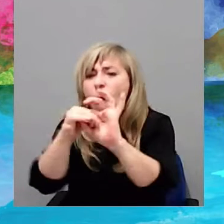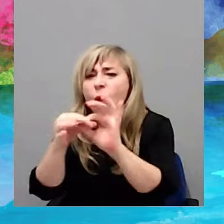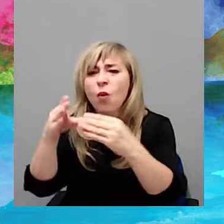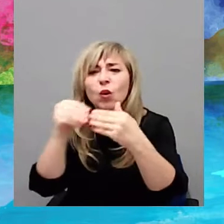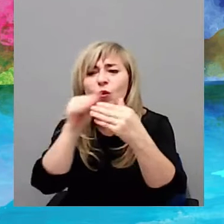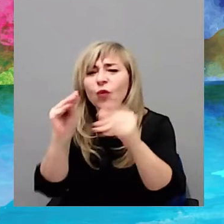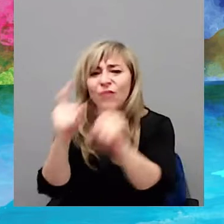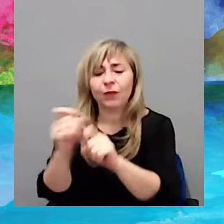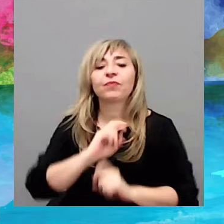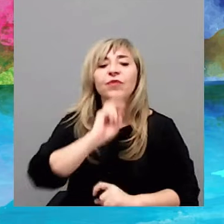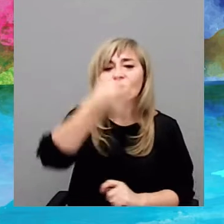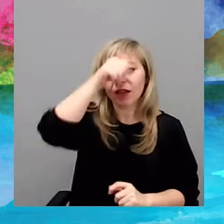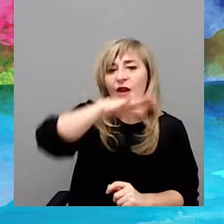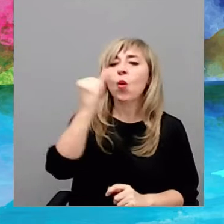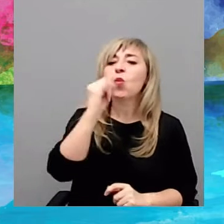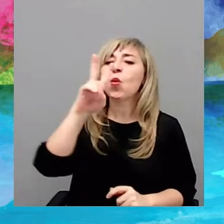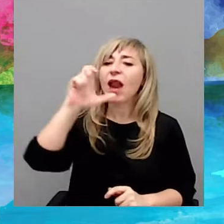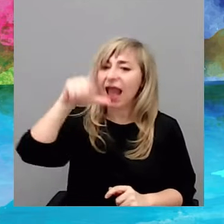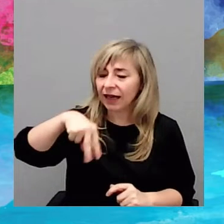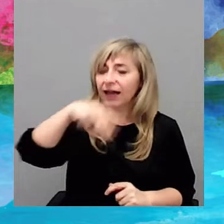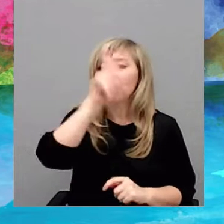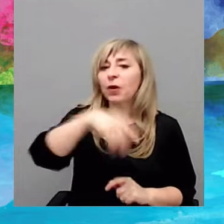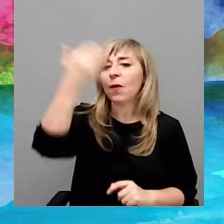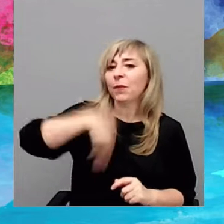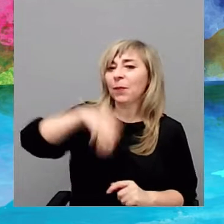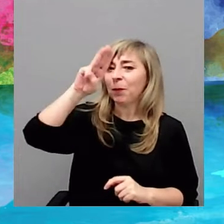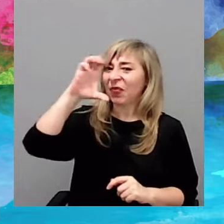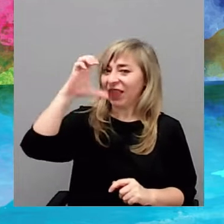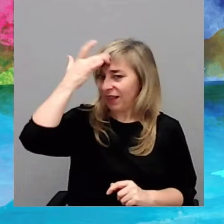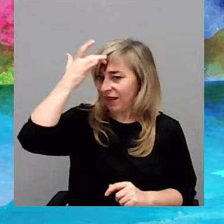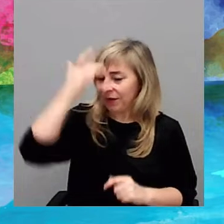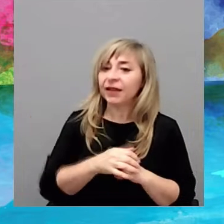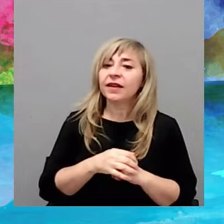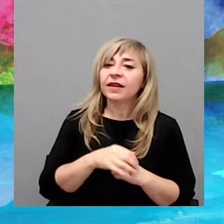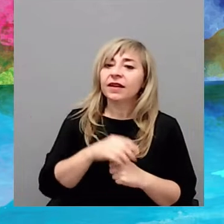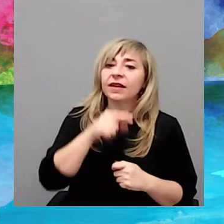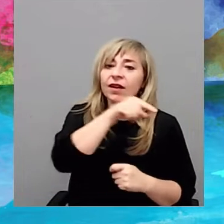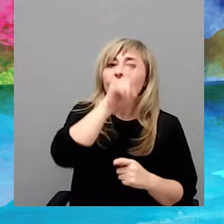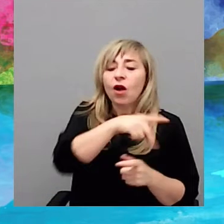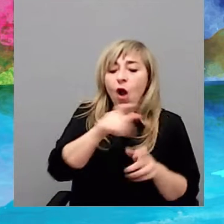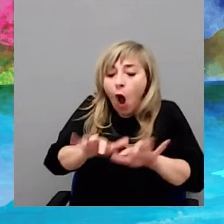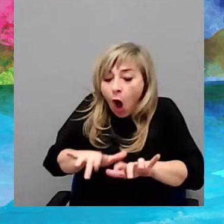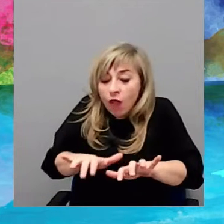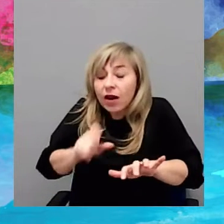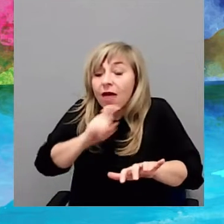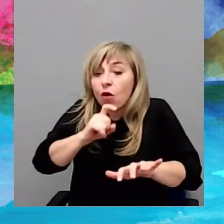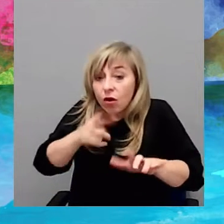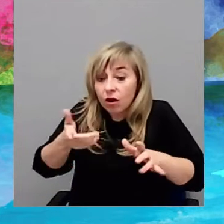Here we have an example of Yulin. Yulin has cerebral palsy,